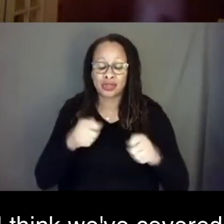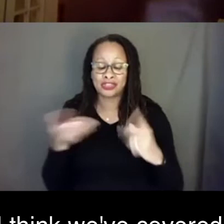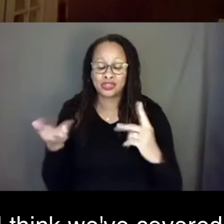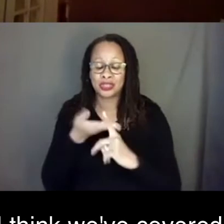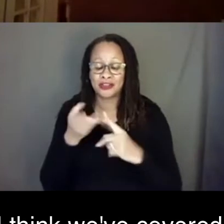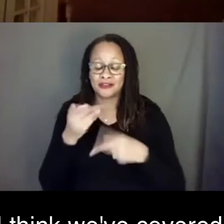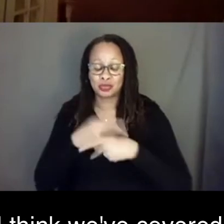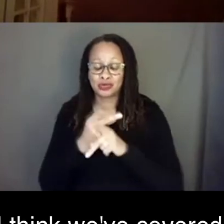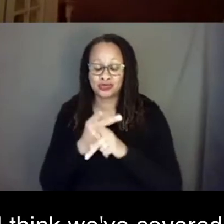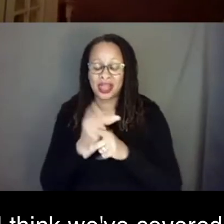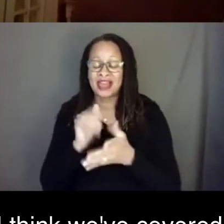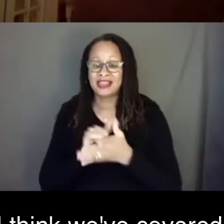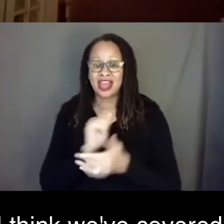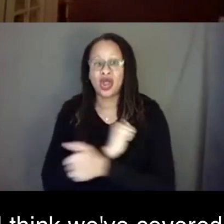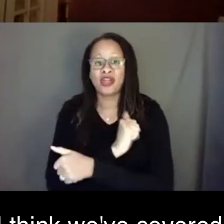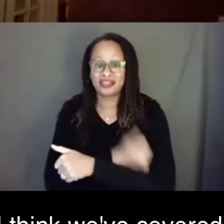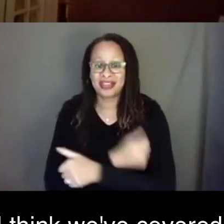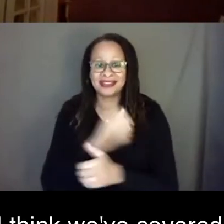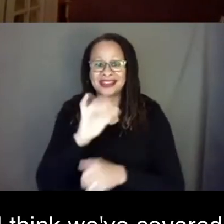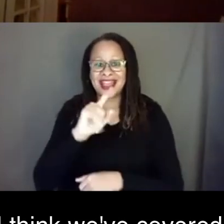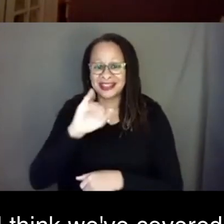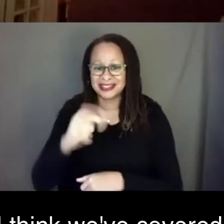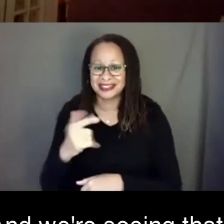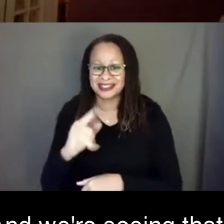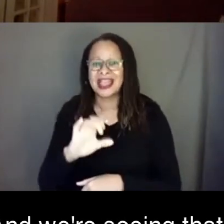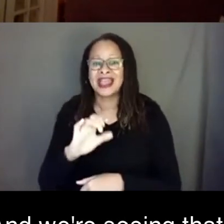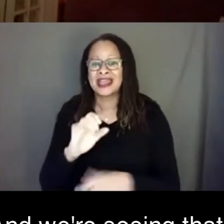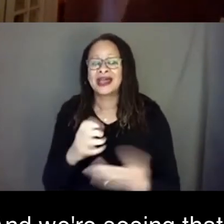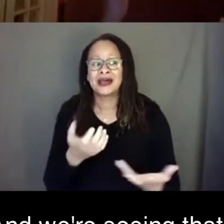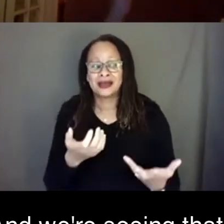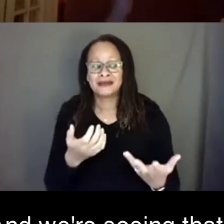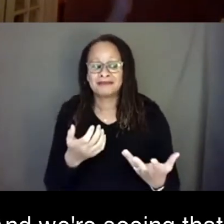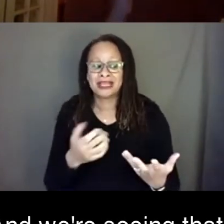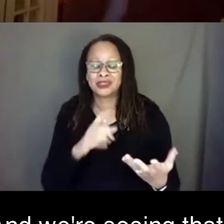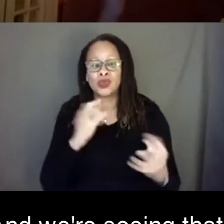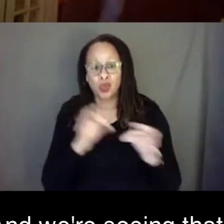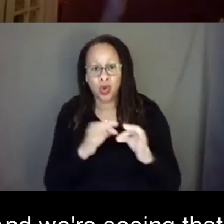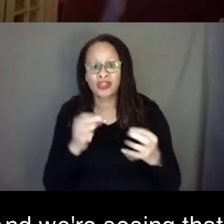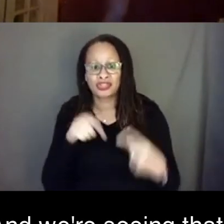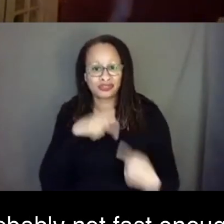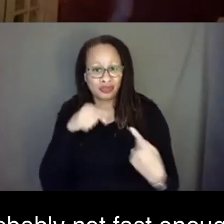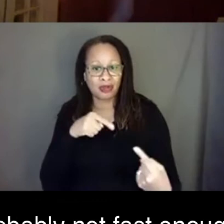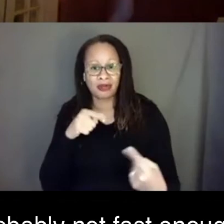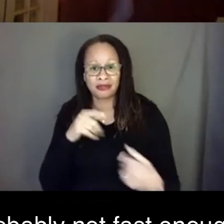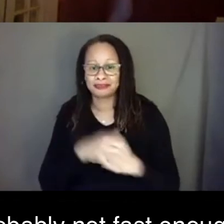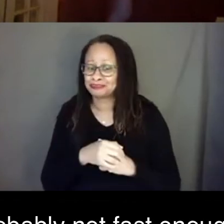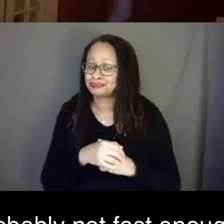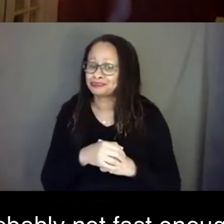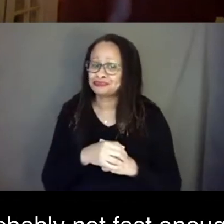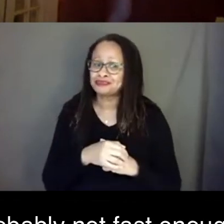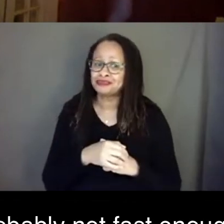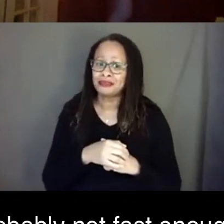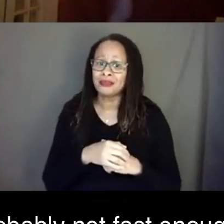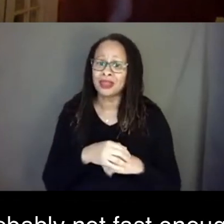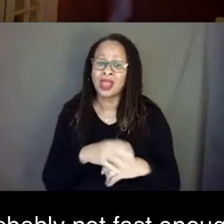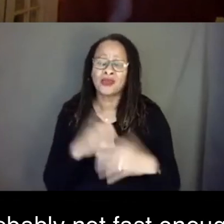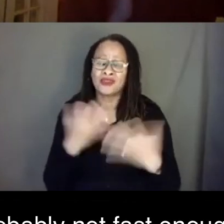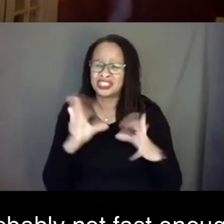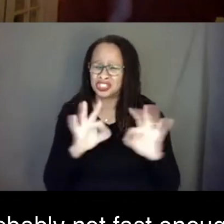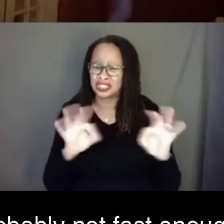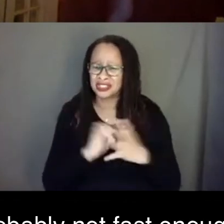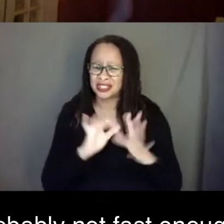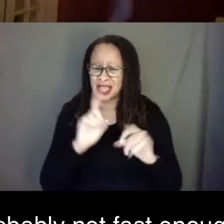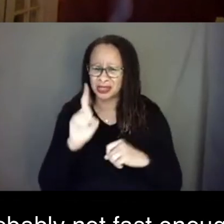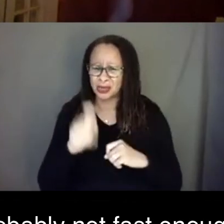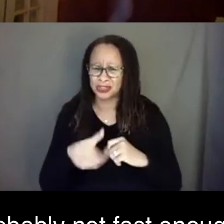investment. I think we've covered why it absolutely is. And we're seeing that, you know, there is some, probably not fast enough, but some